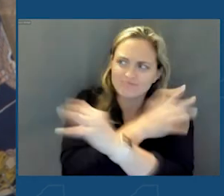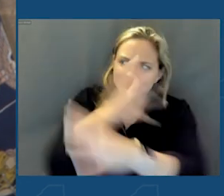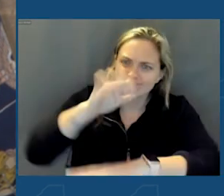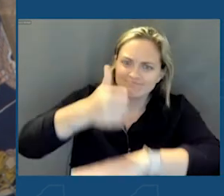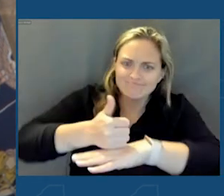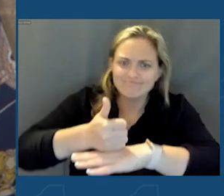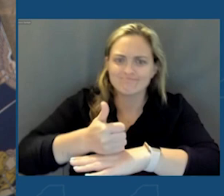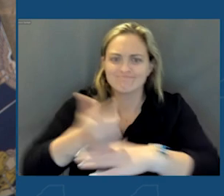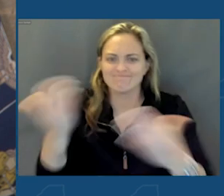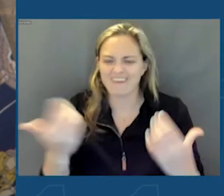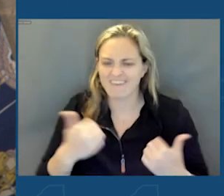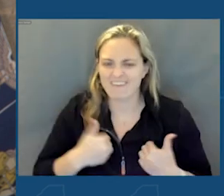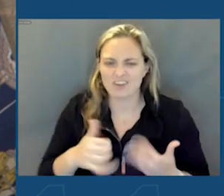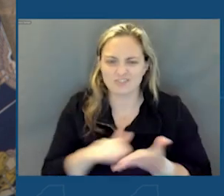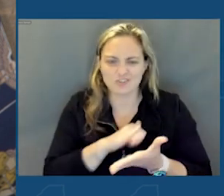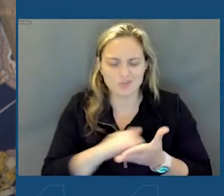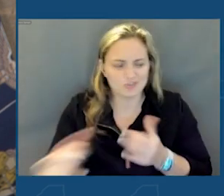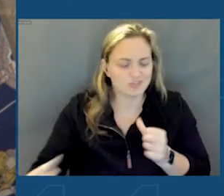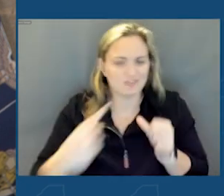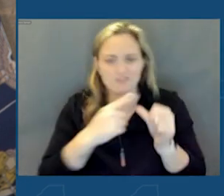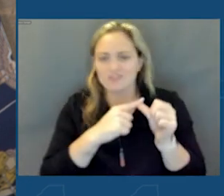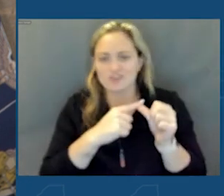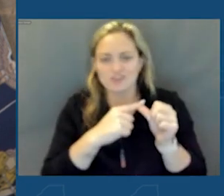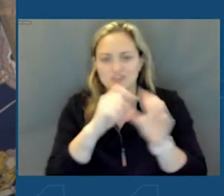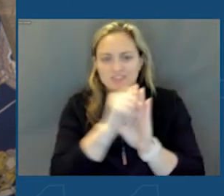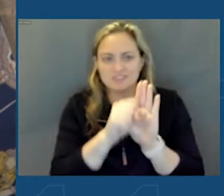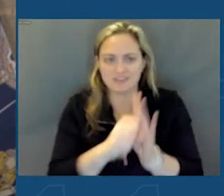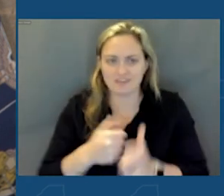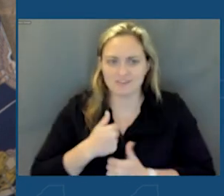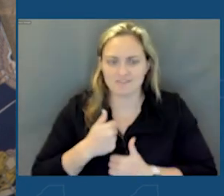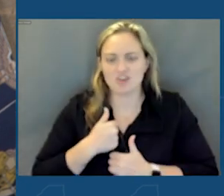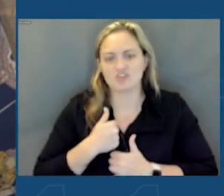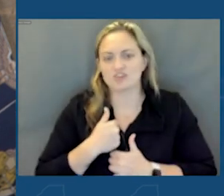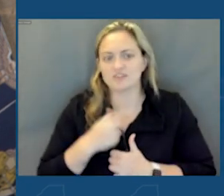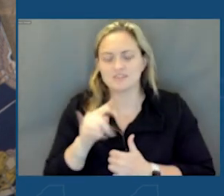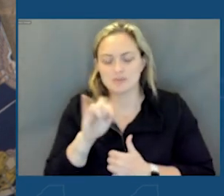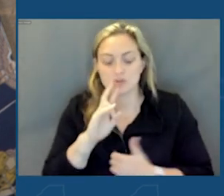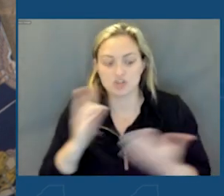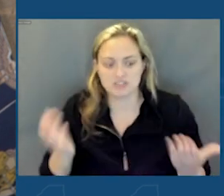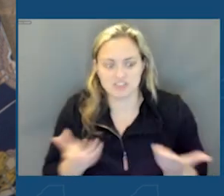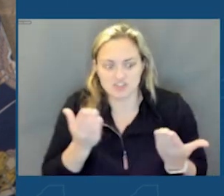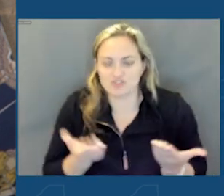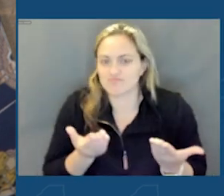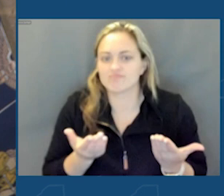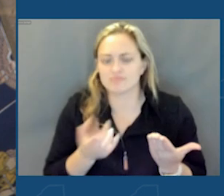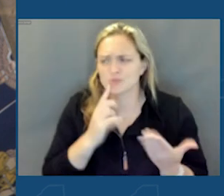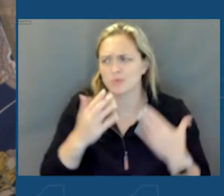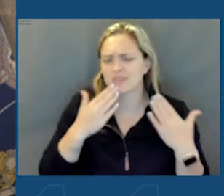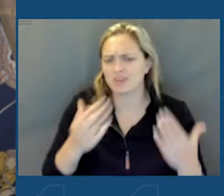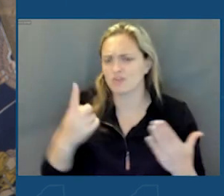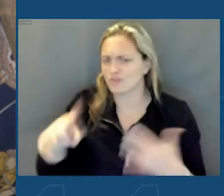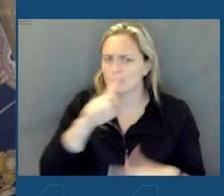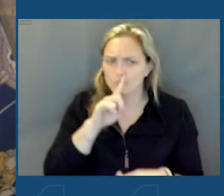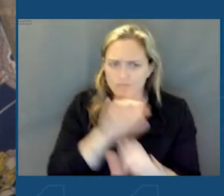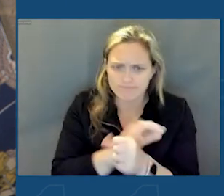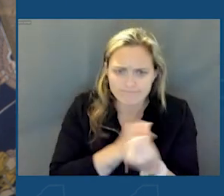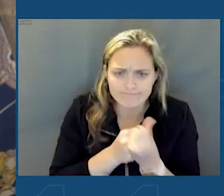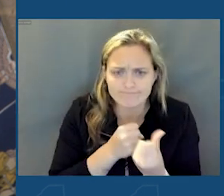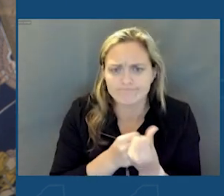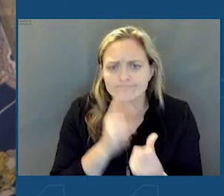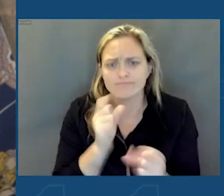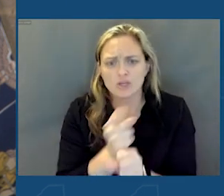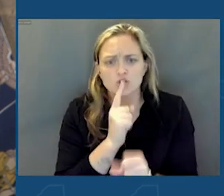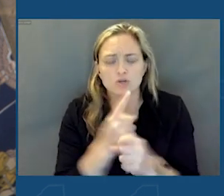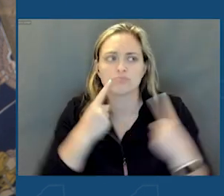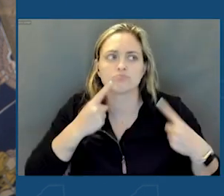vision of having New York's first state veterans cemetery right here. So I want to thank him for his dedication in getting this finally